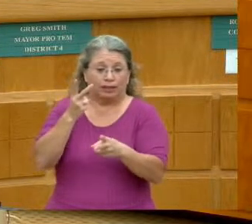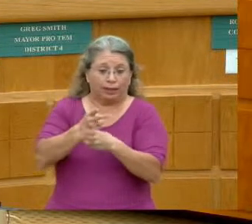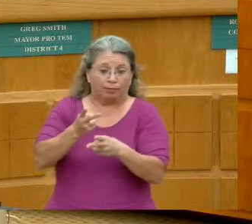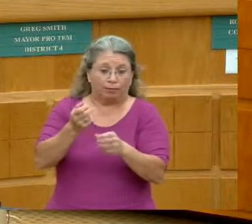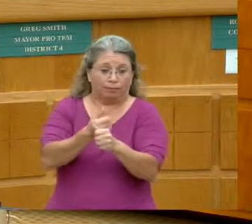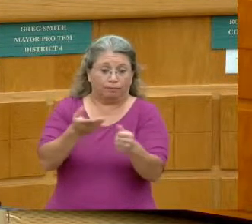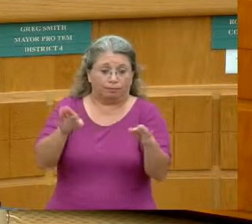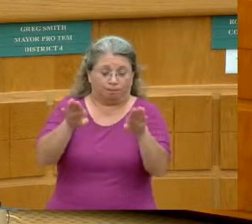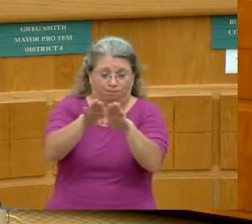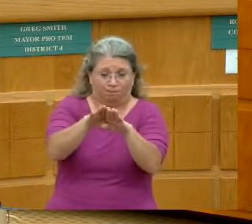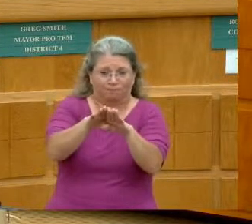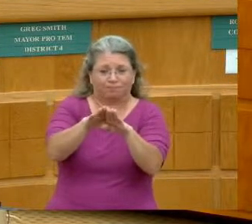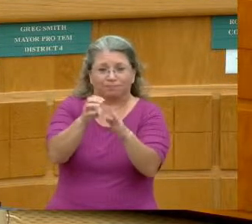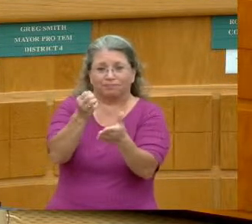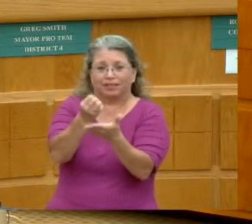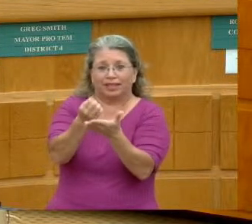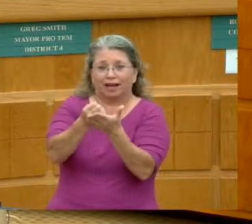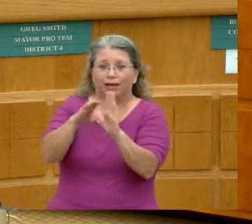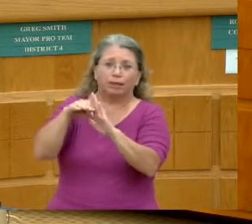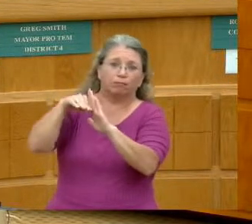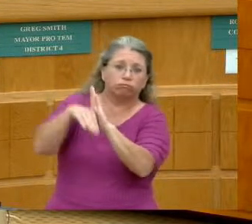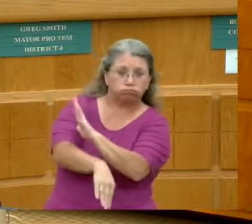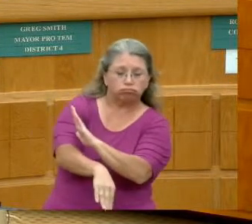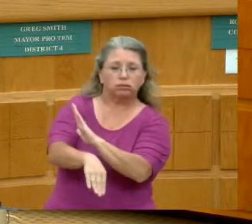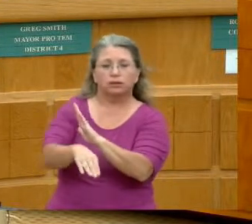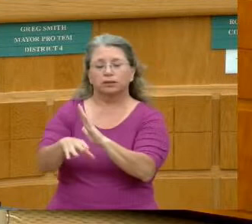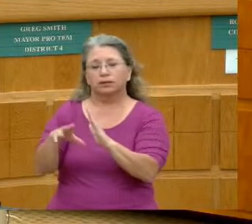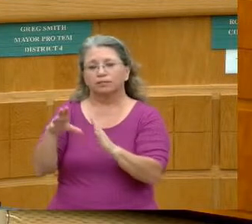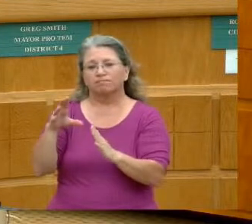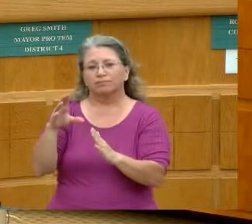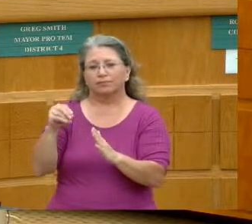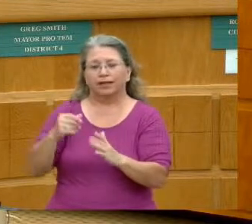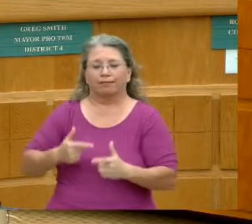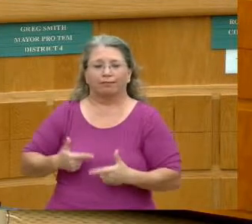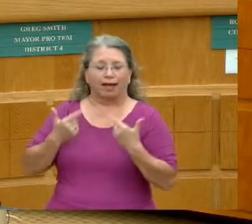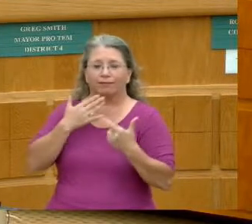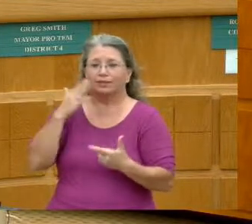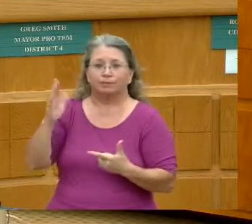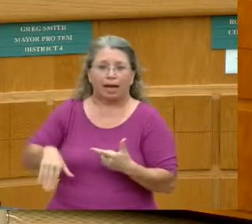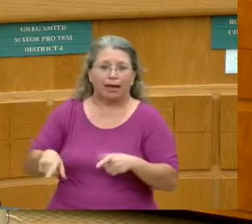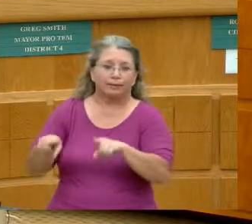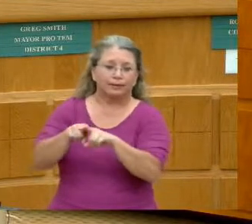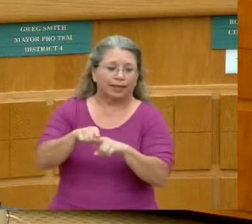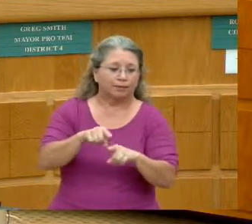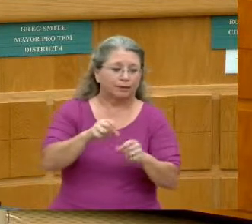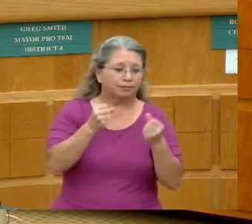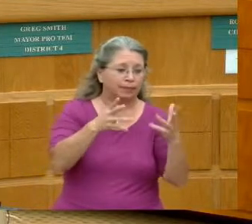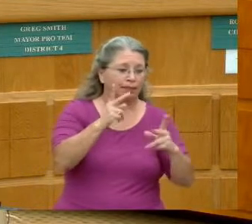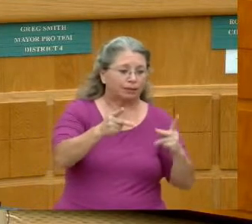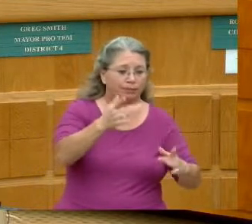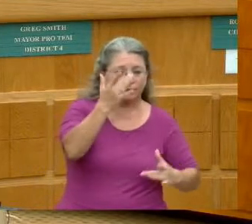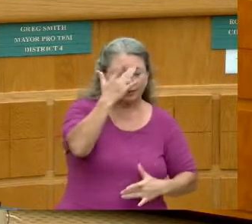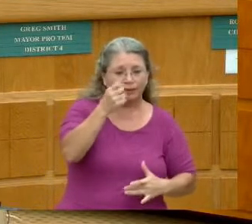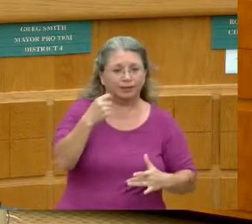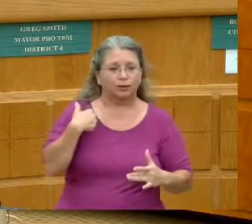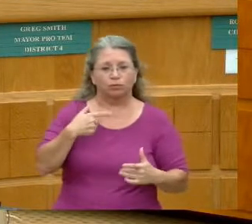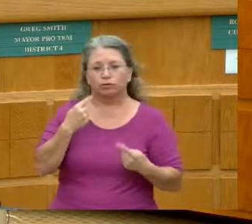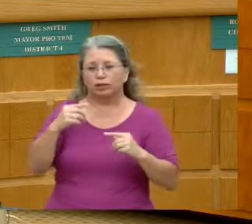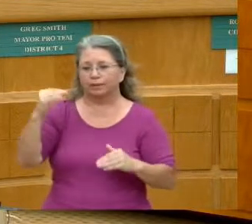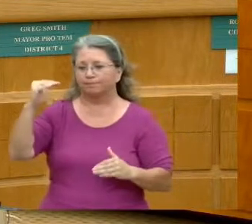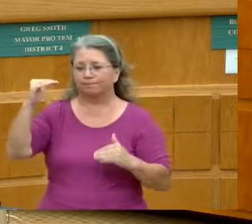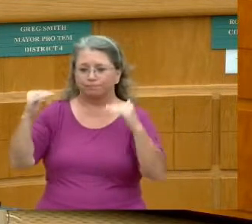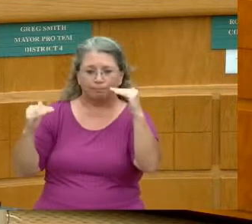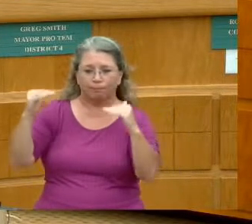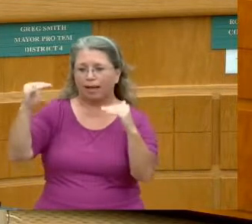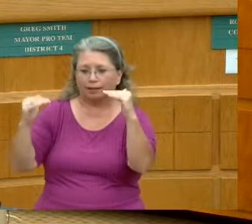then life is just as bad as it is if everybody's sick. So it's a balance in between. We're trying to, the officials, the